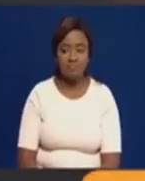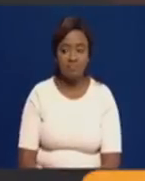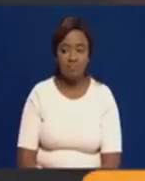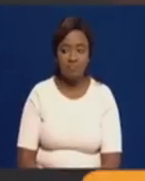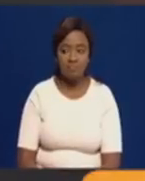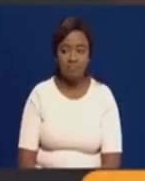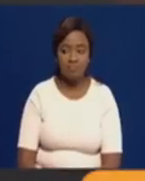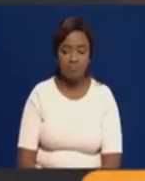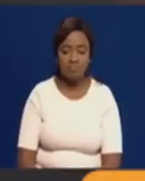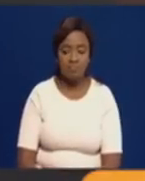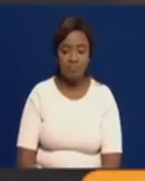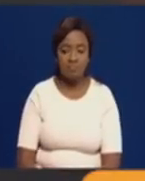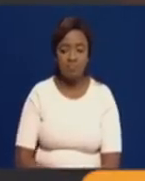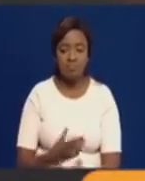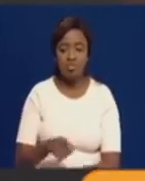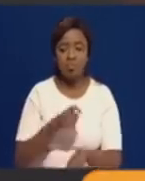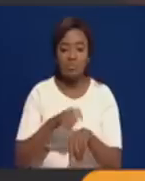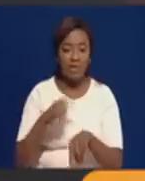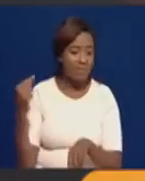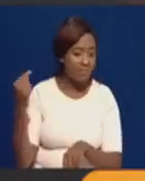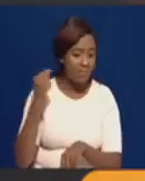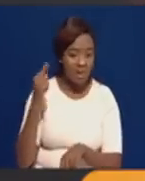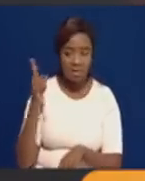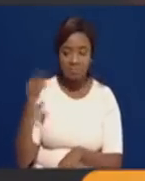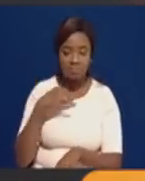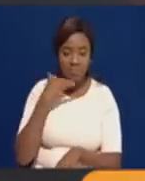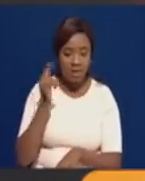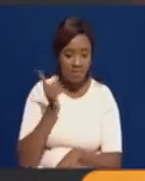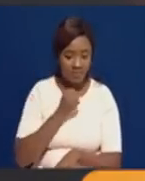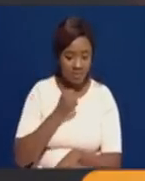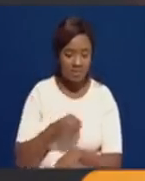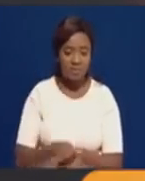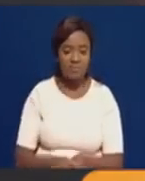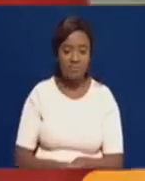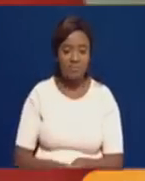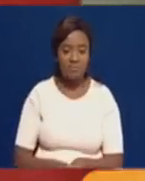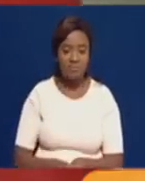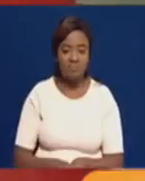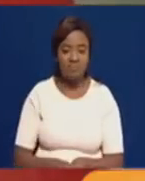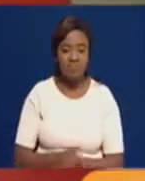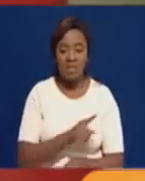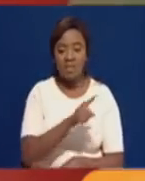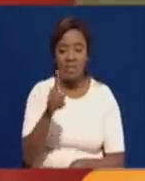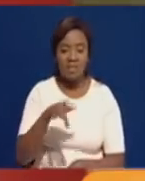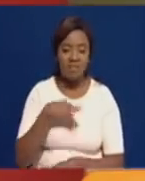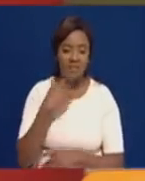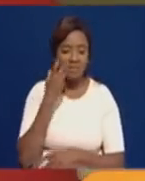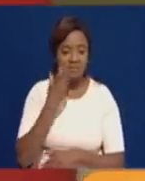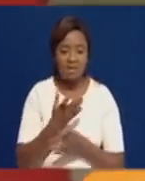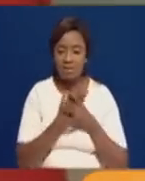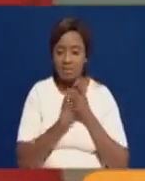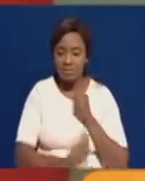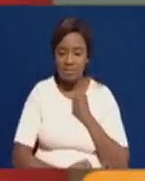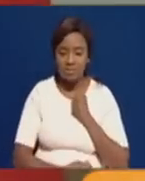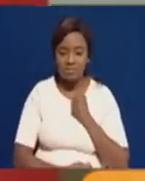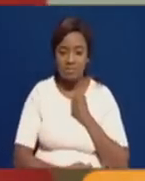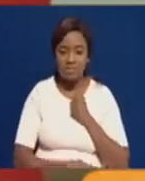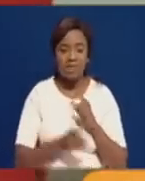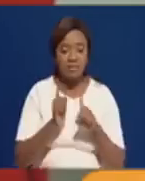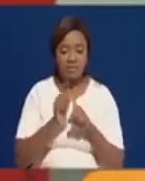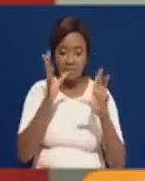The news of the passing on of the legendary news broadcaster Catherine Kasavuli has been received with grief across the country, with no less than